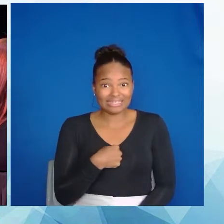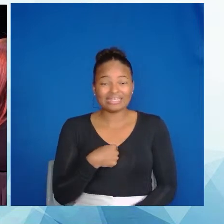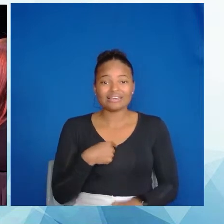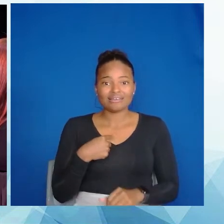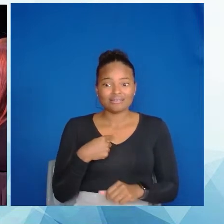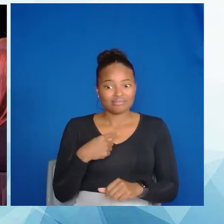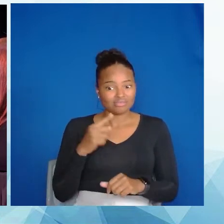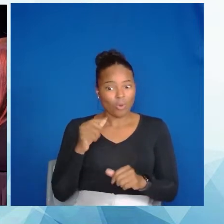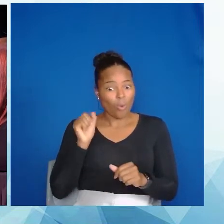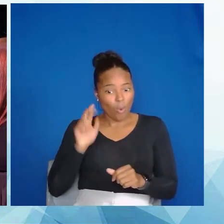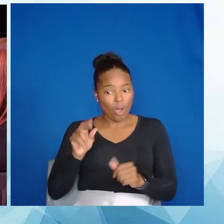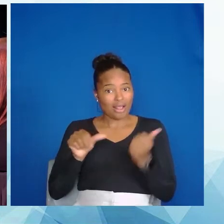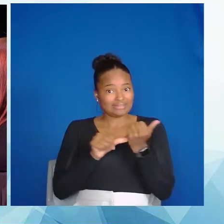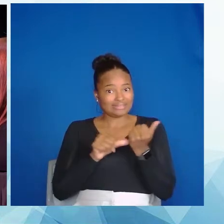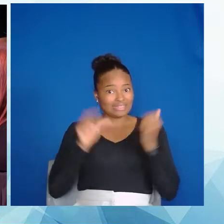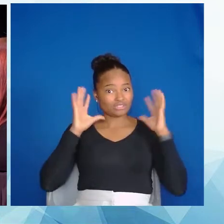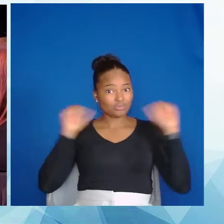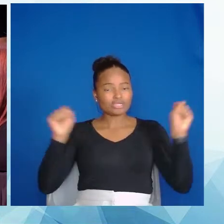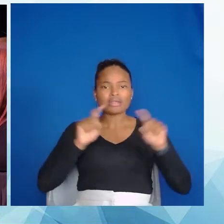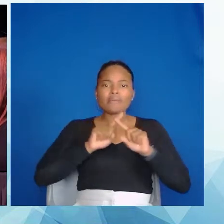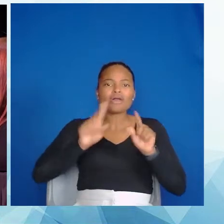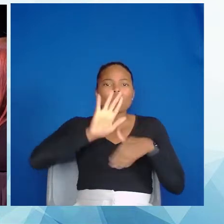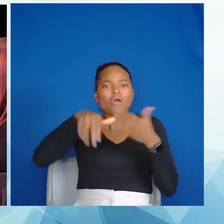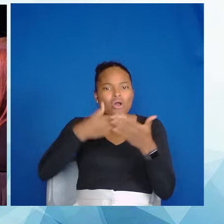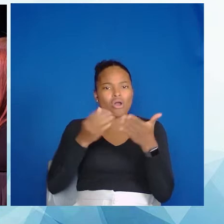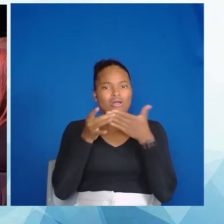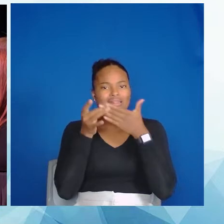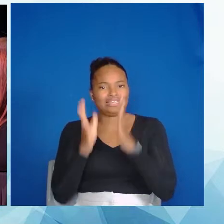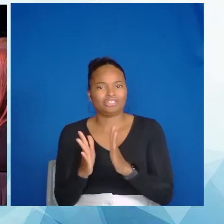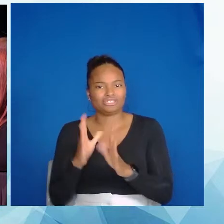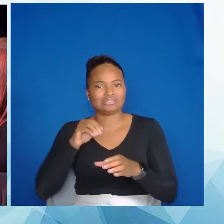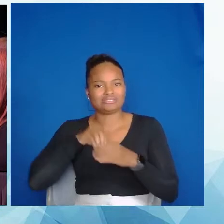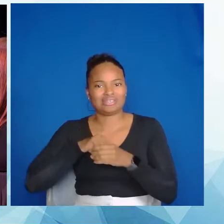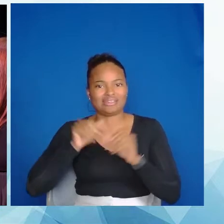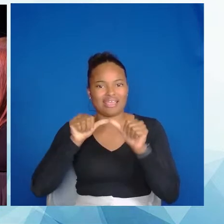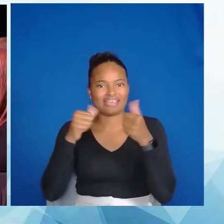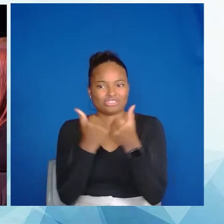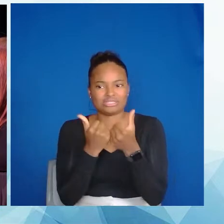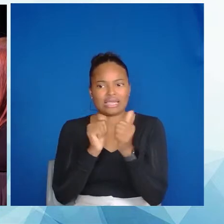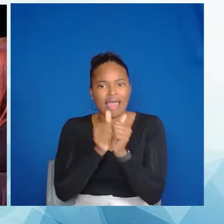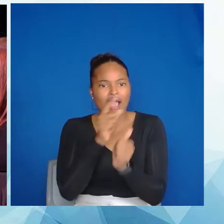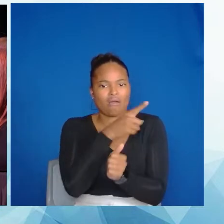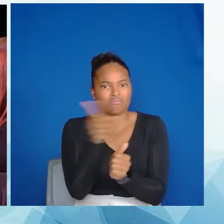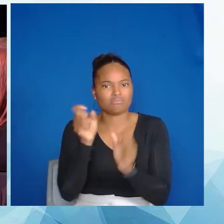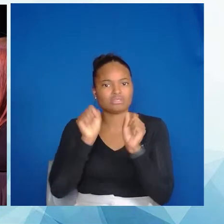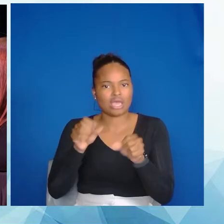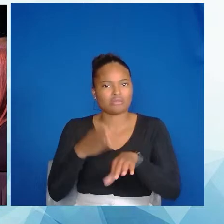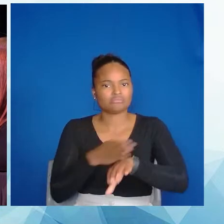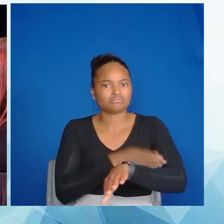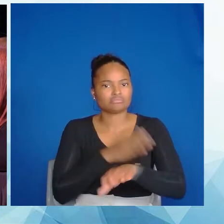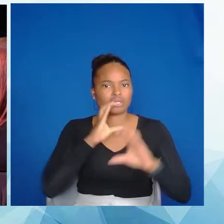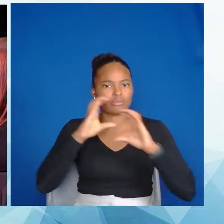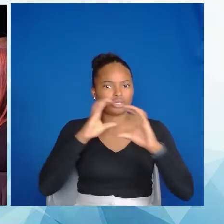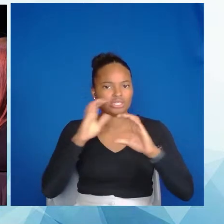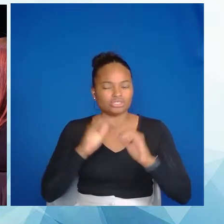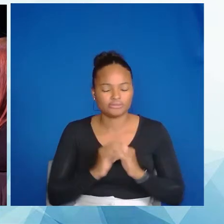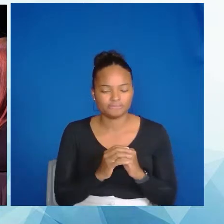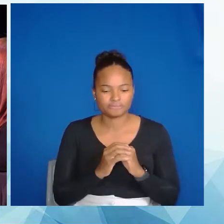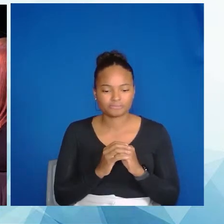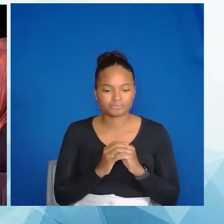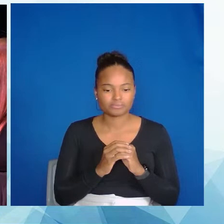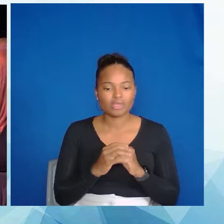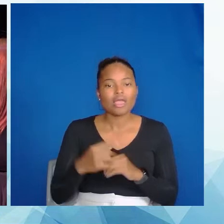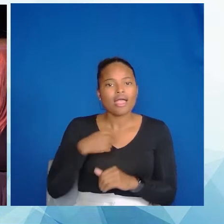superintendents, but how all of our leaders here within our agency can improve communication. I asked them